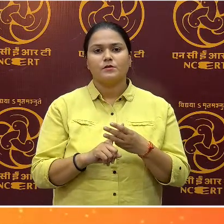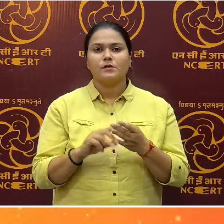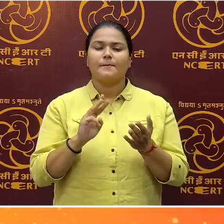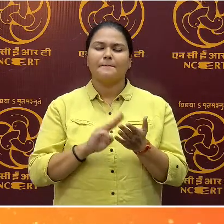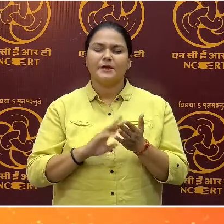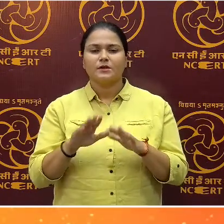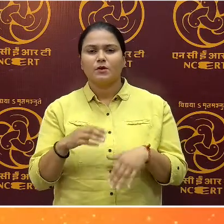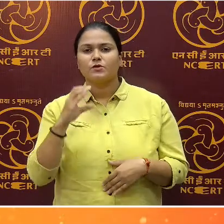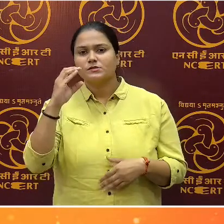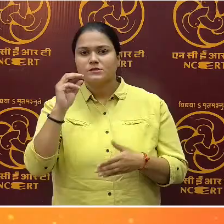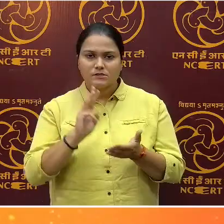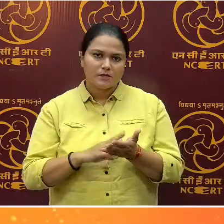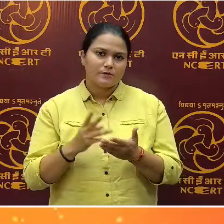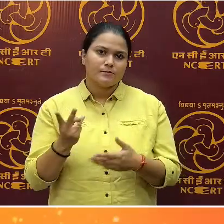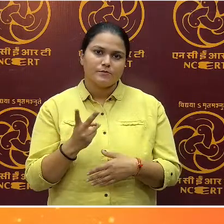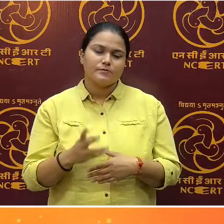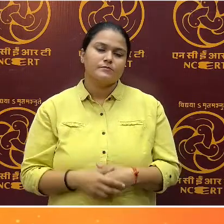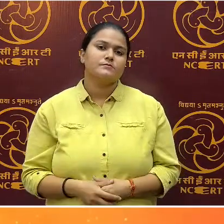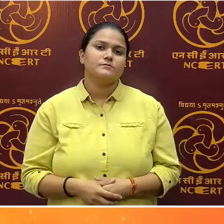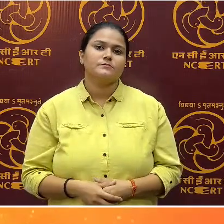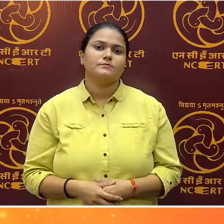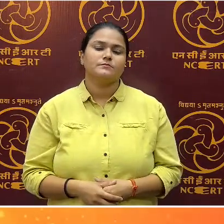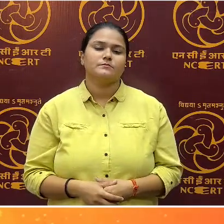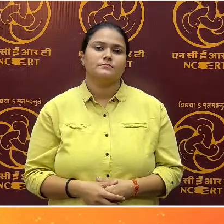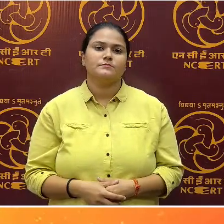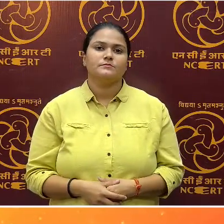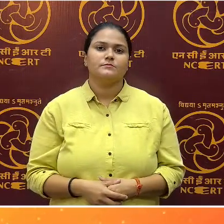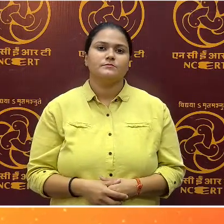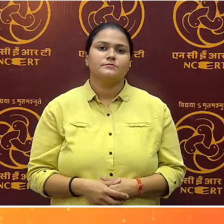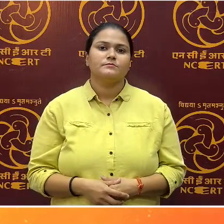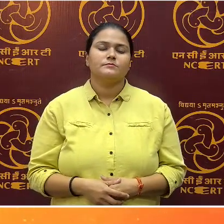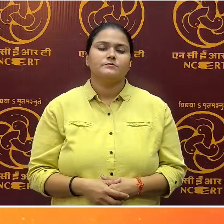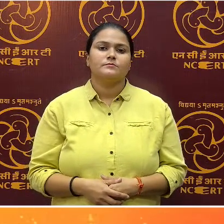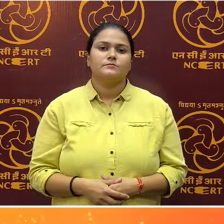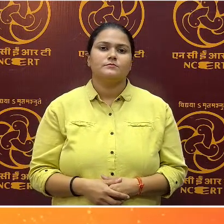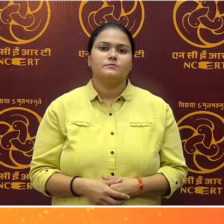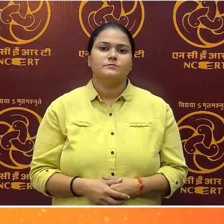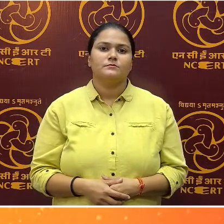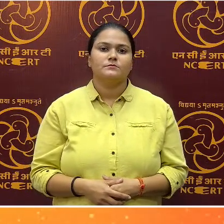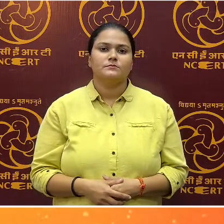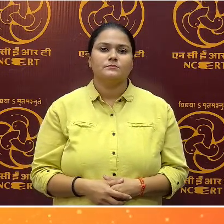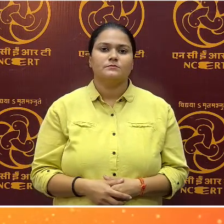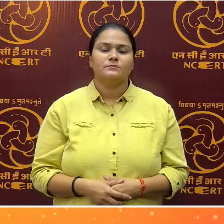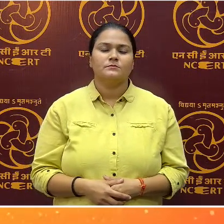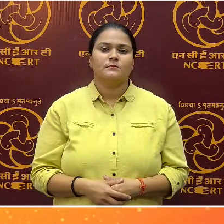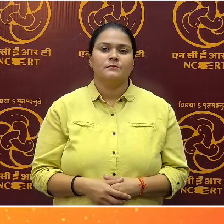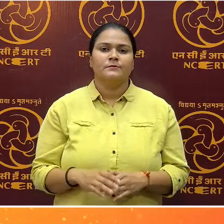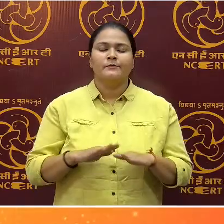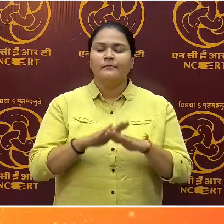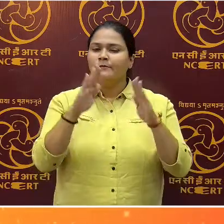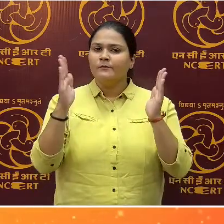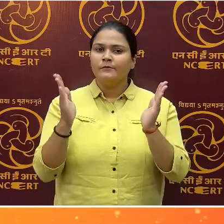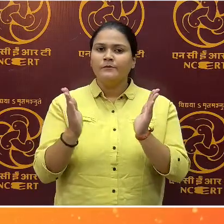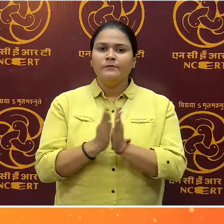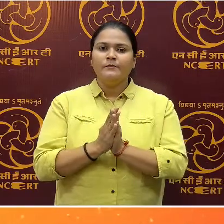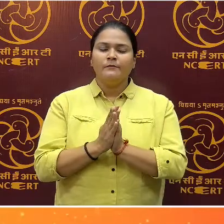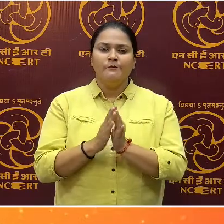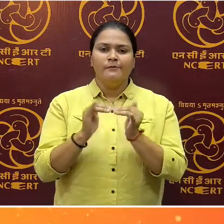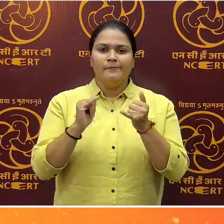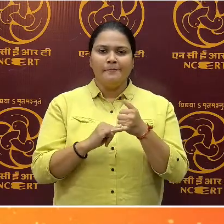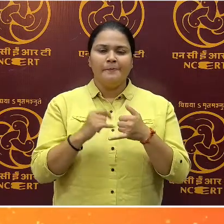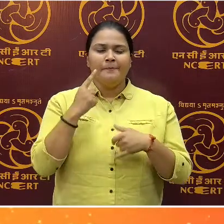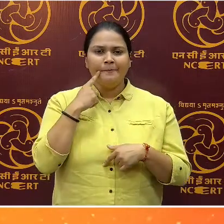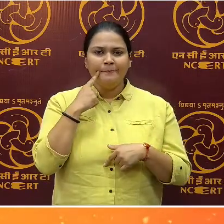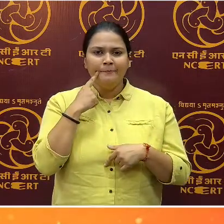cubes or centimeter cubes. SI unit to it is meter cubes. Okay. Right. So, the total SI unit